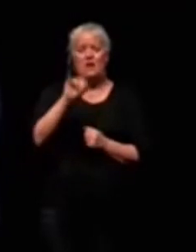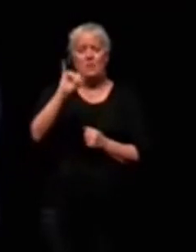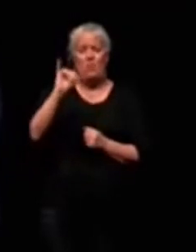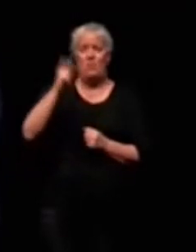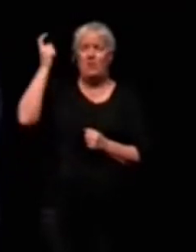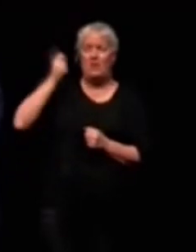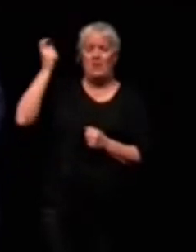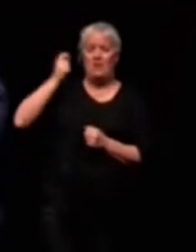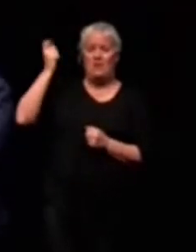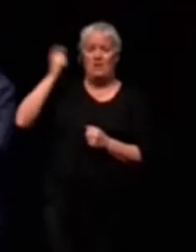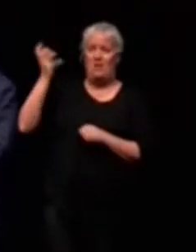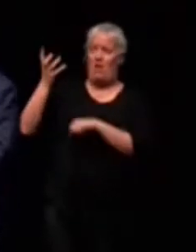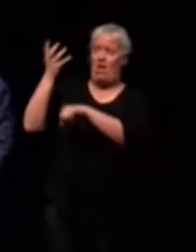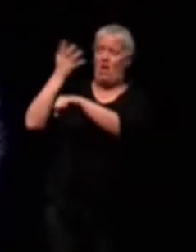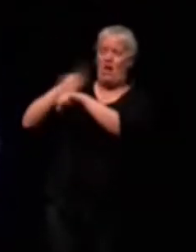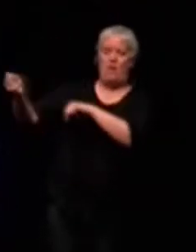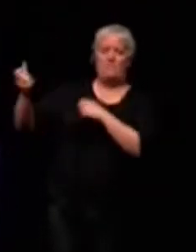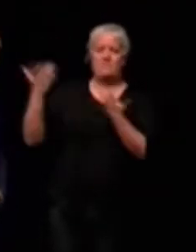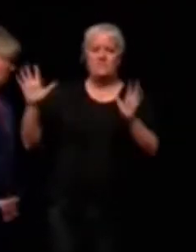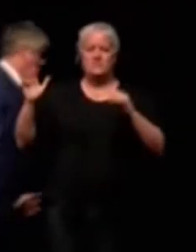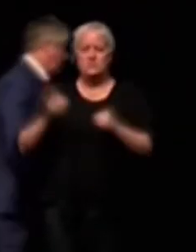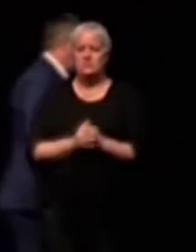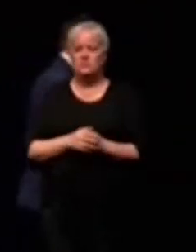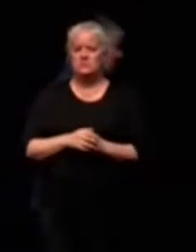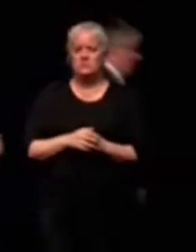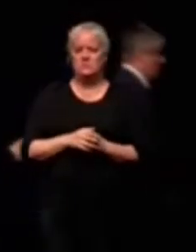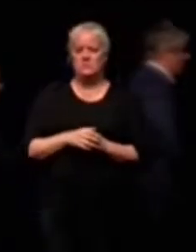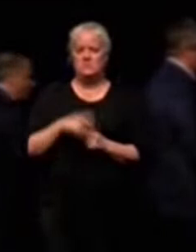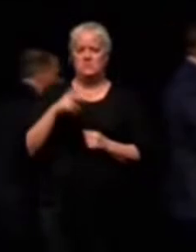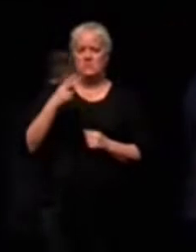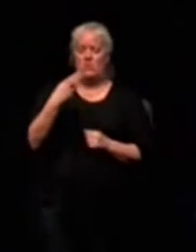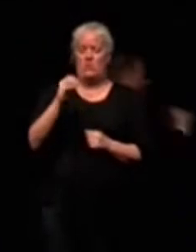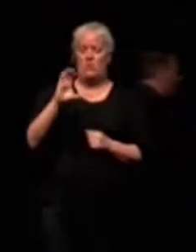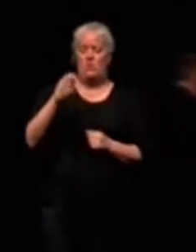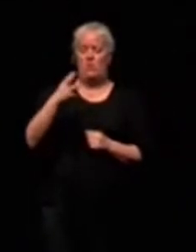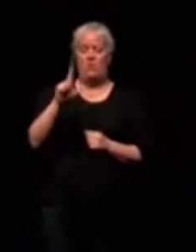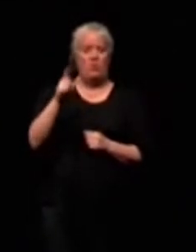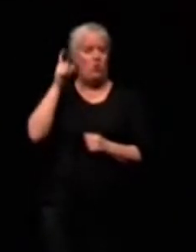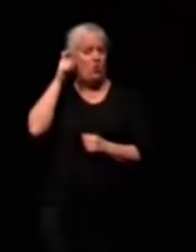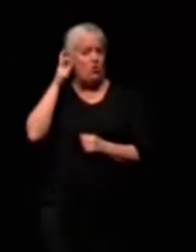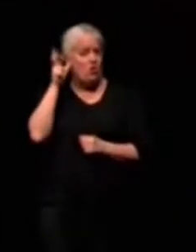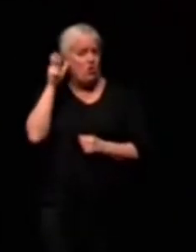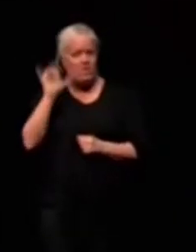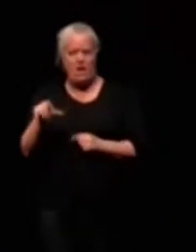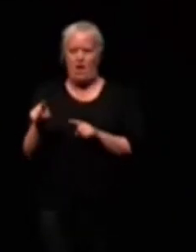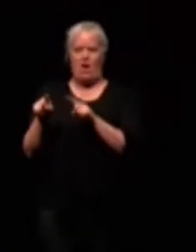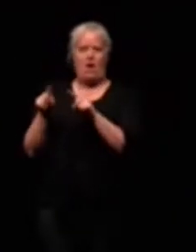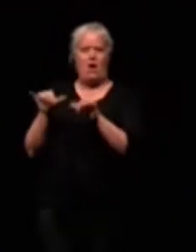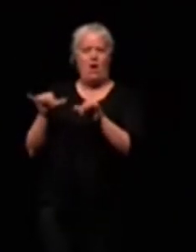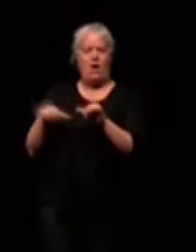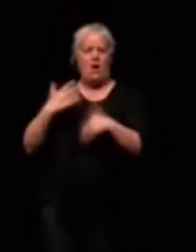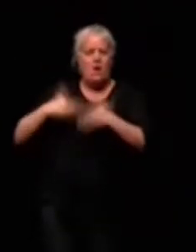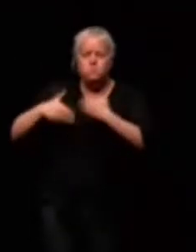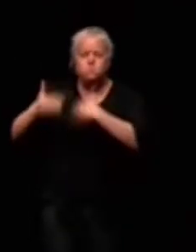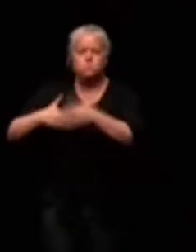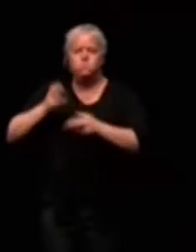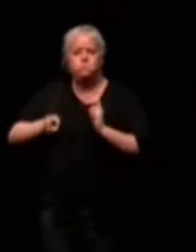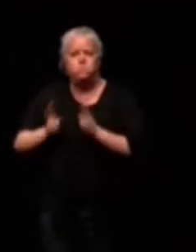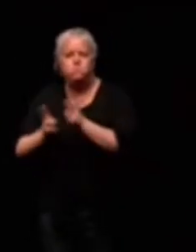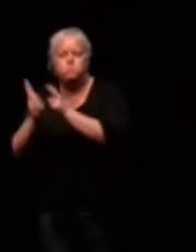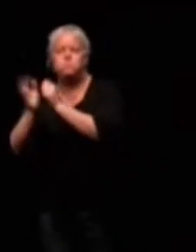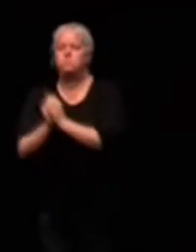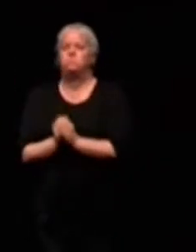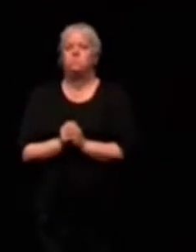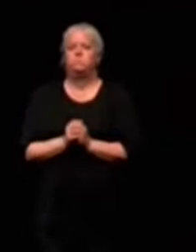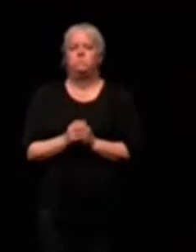from under us, she didn't hesitate. Within a few months, she was able to marshal hundreds of millions of